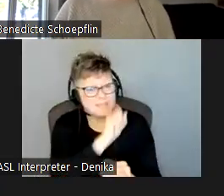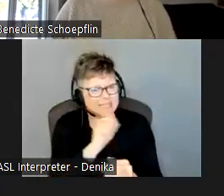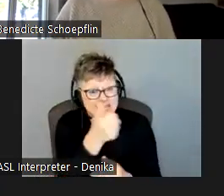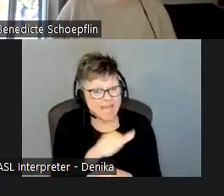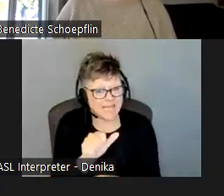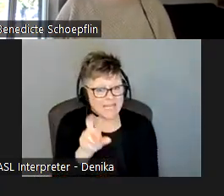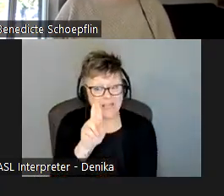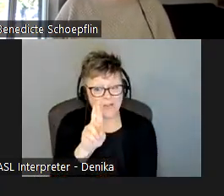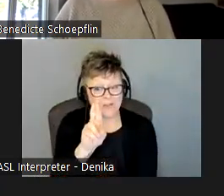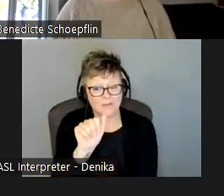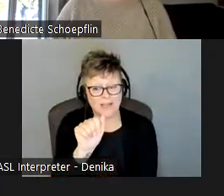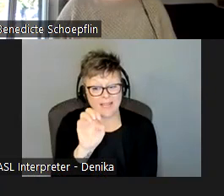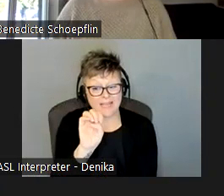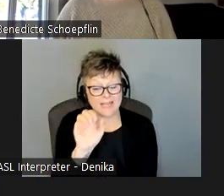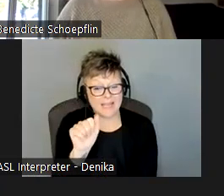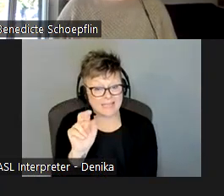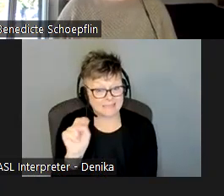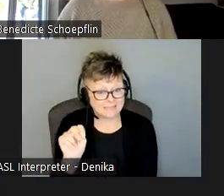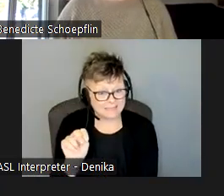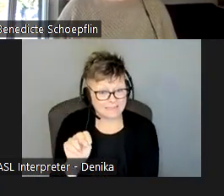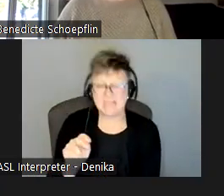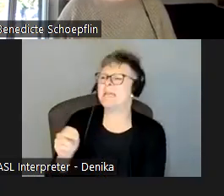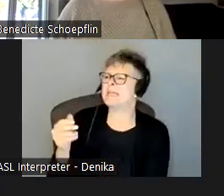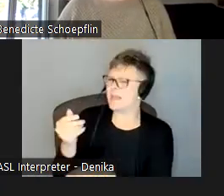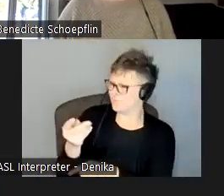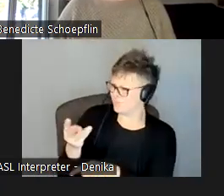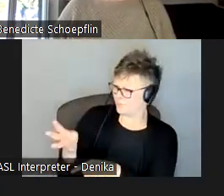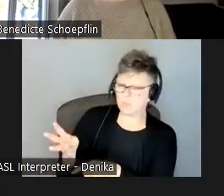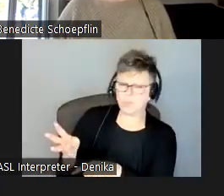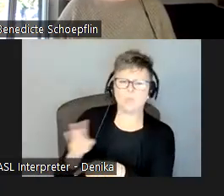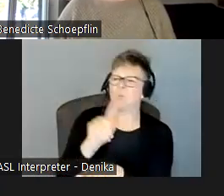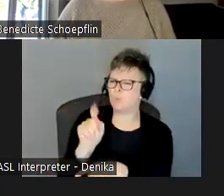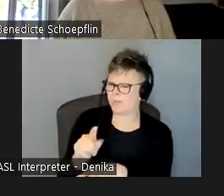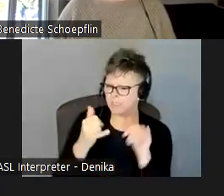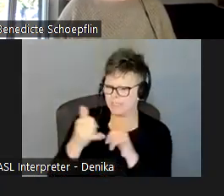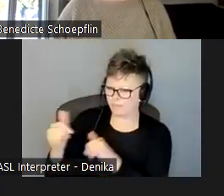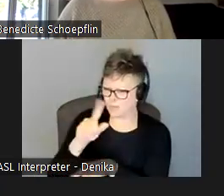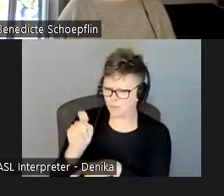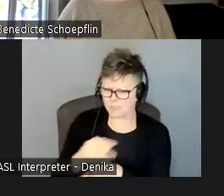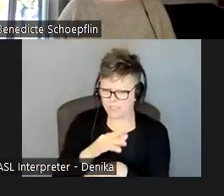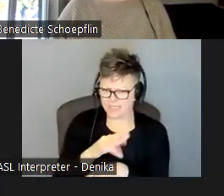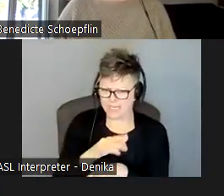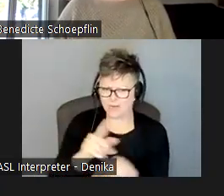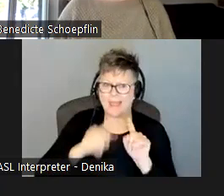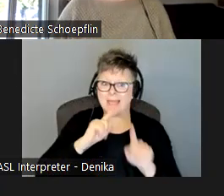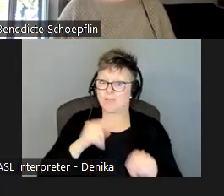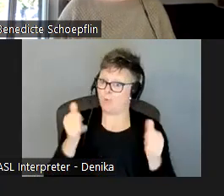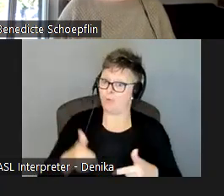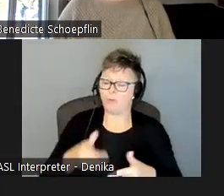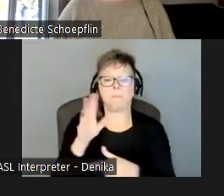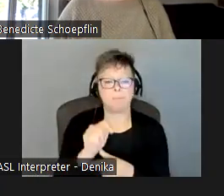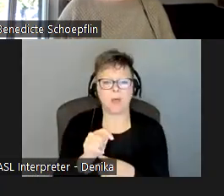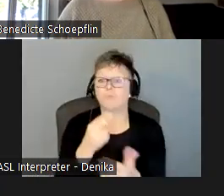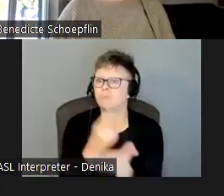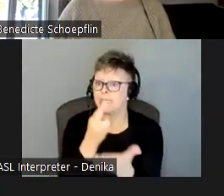was some individual questions. I think we aren't able to get to everybody's question. But just to remind people that all the resources